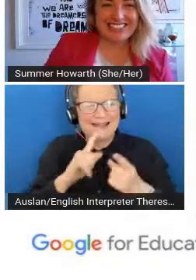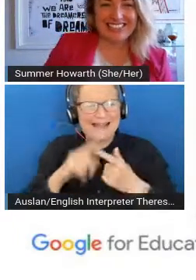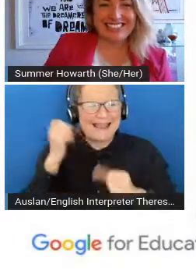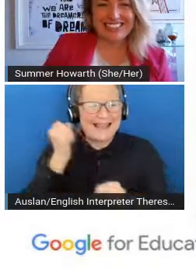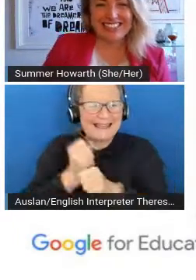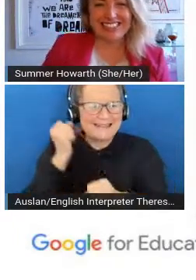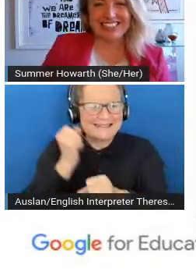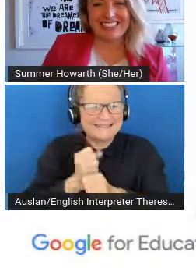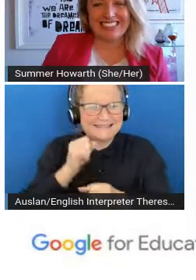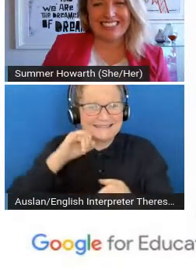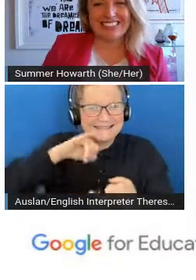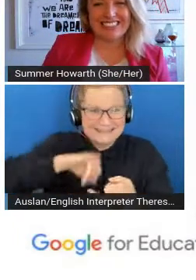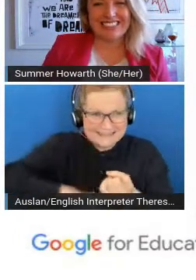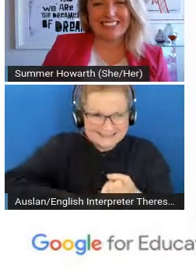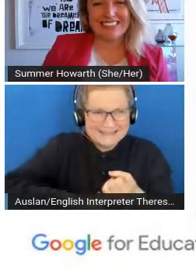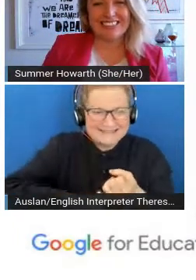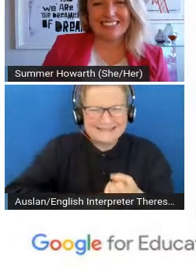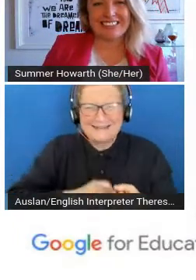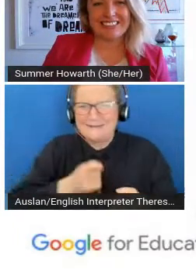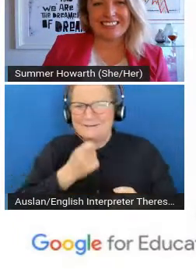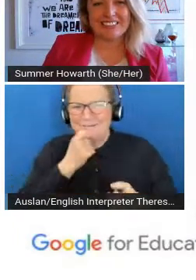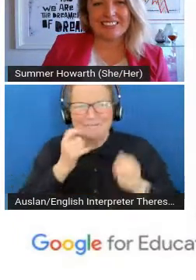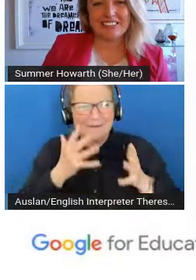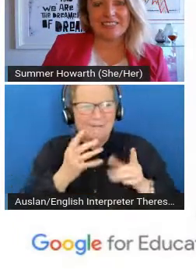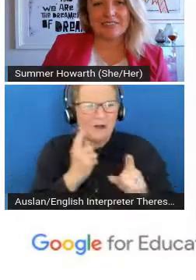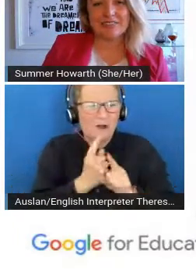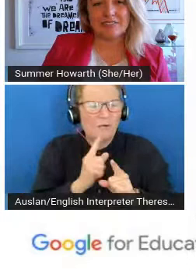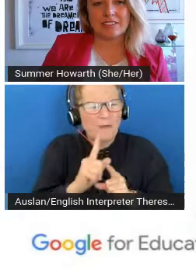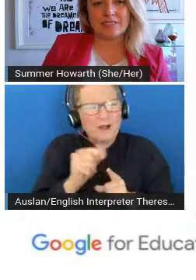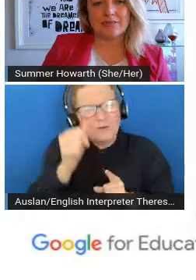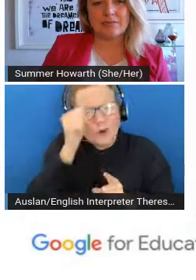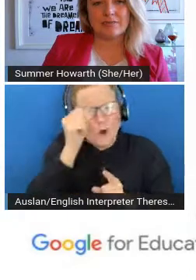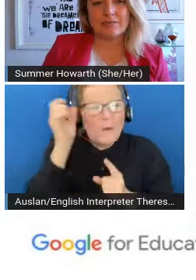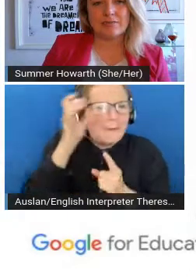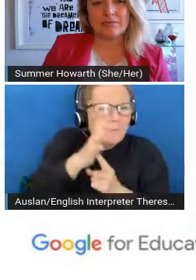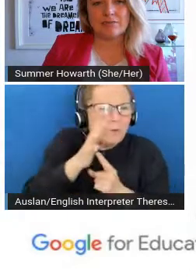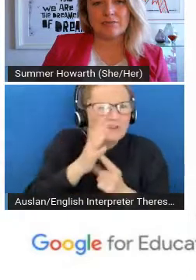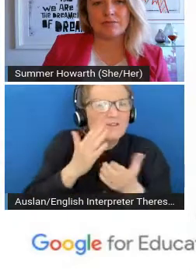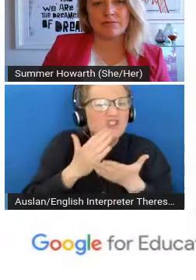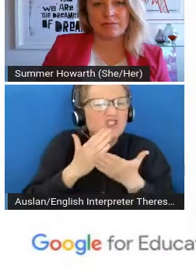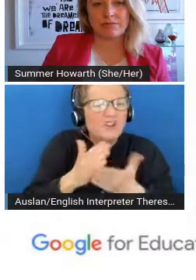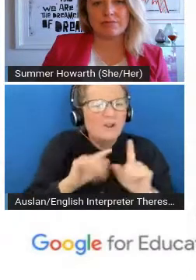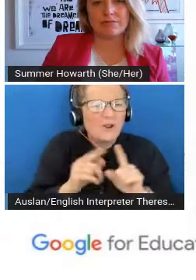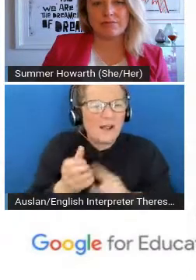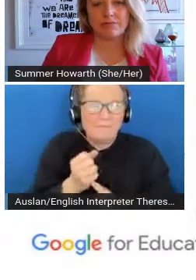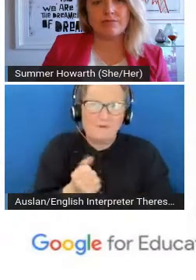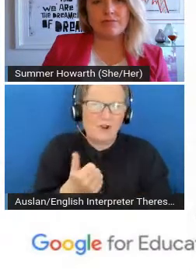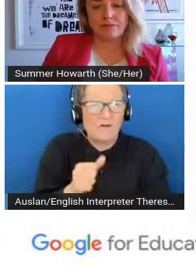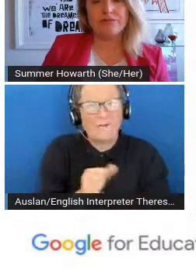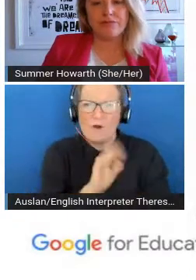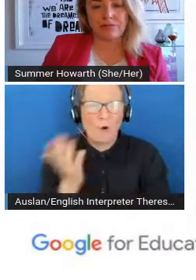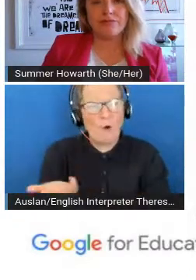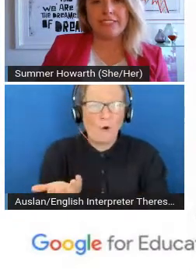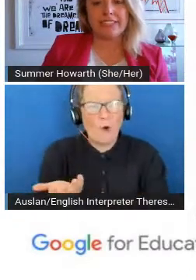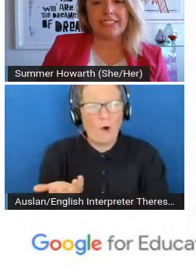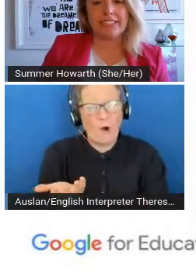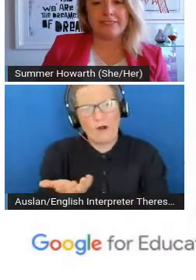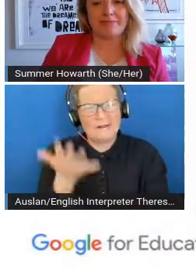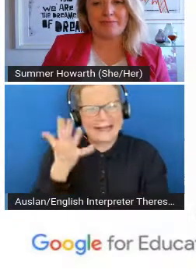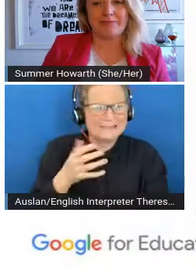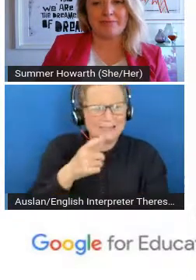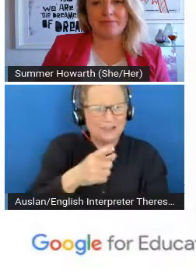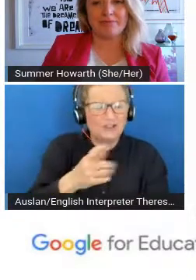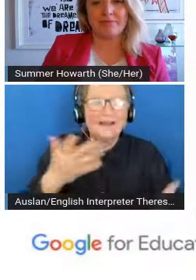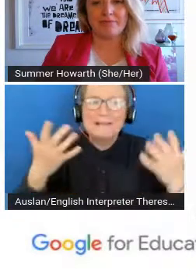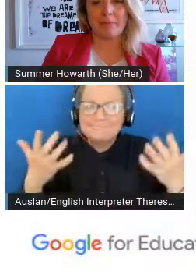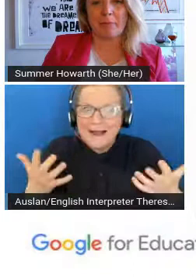know the purpose and the importance of sharing learning outcomes. But I just want to bring it back to the idea that we're in a different paradigm when we're in the hybrid